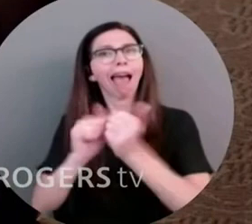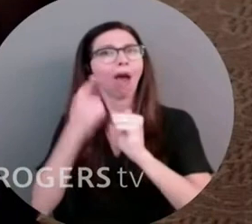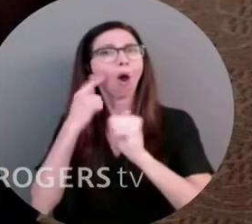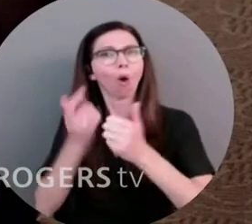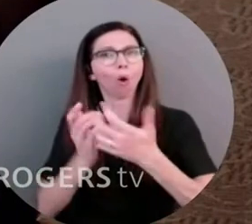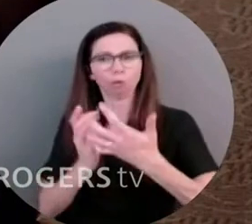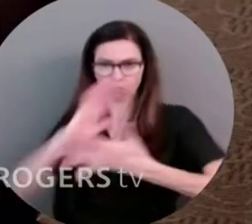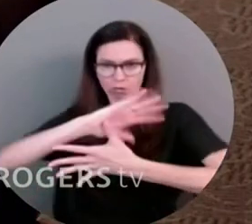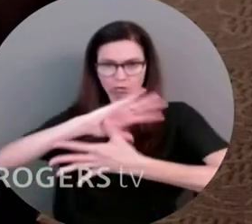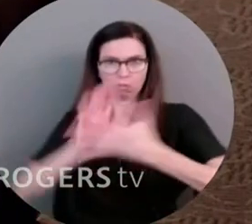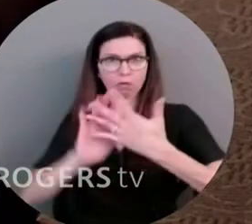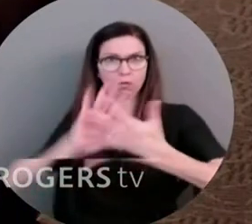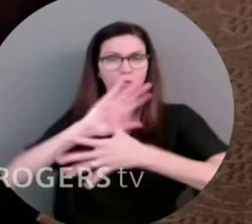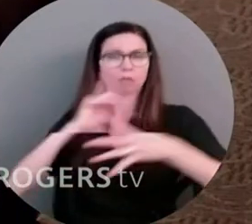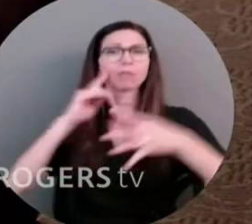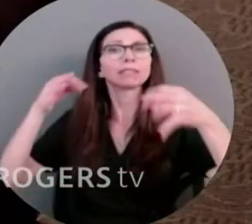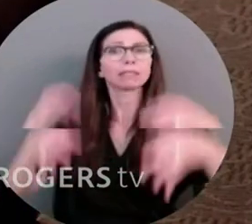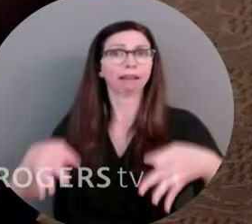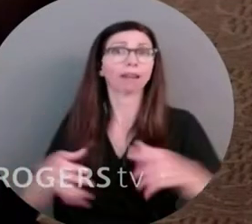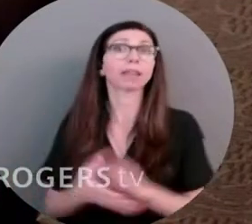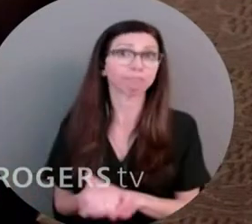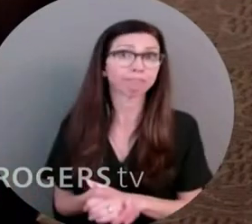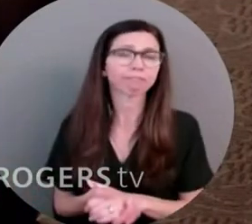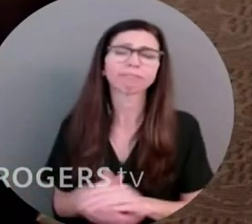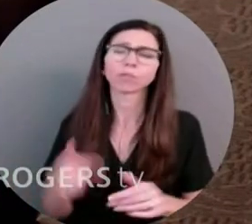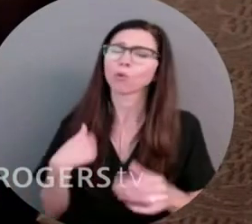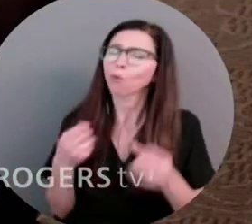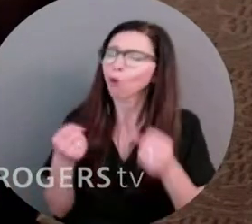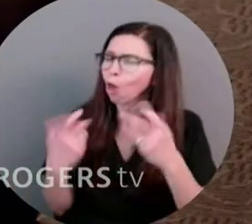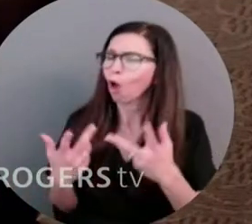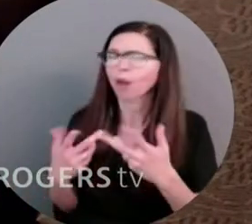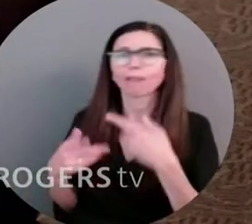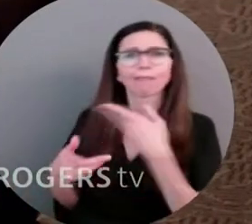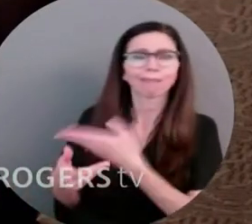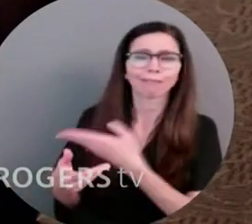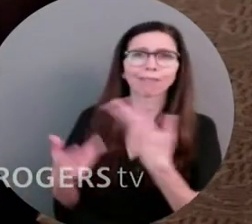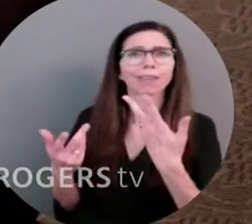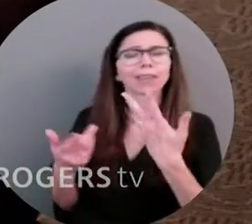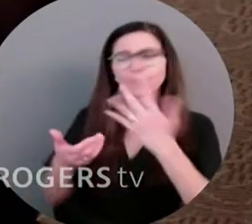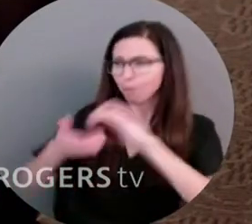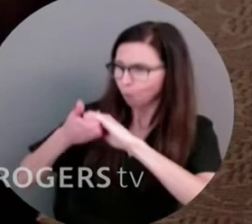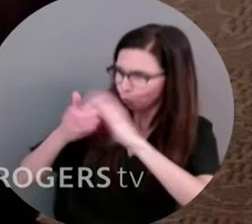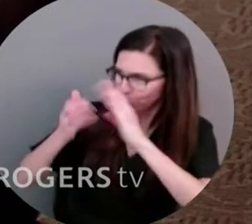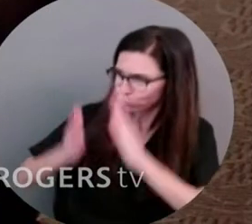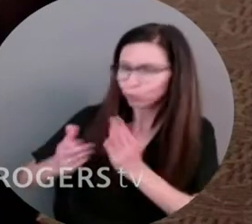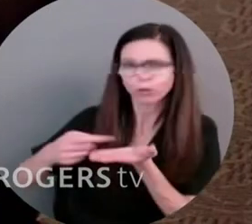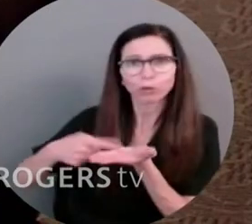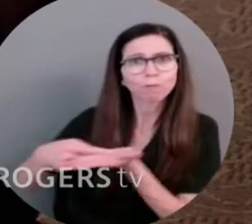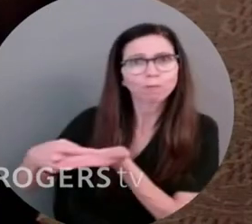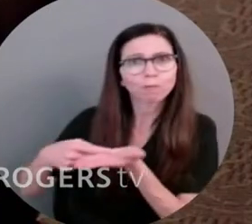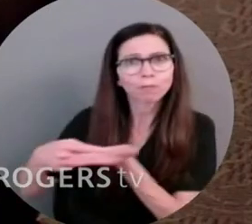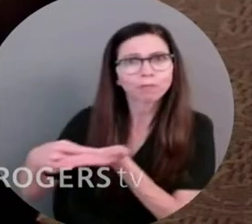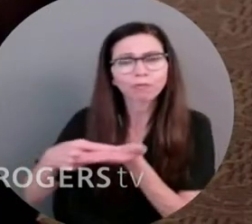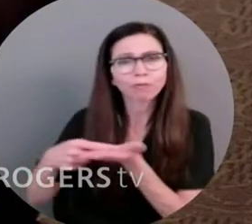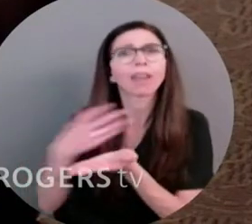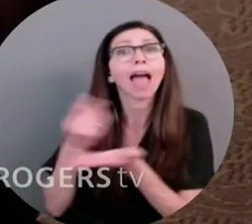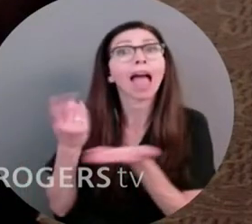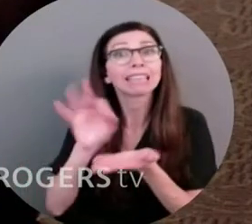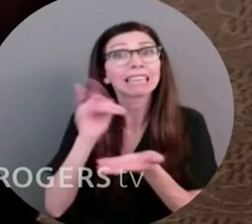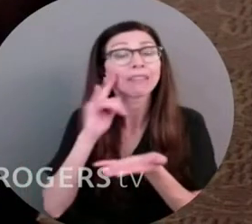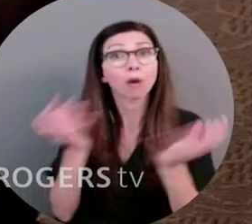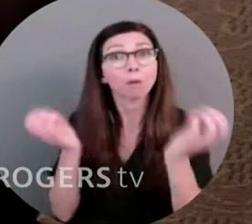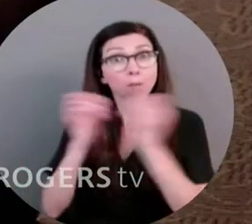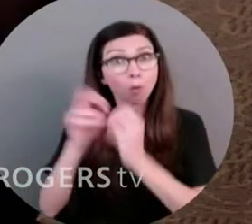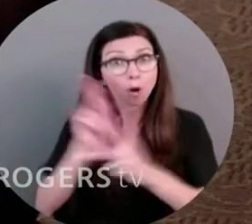with our healthcare system partners who are working very hard right now to be able to manage the increased flow at the assessment